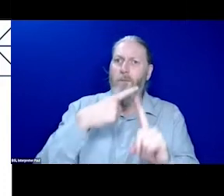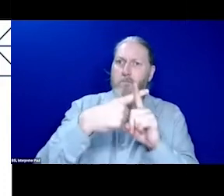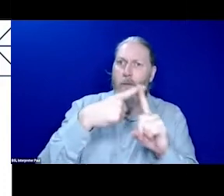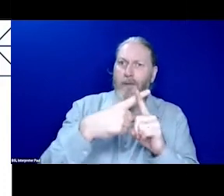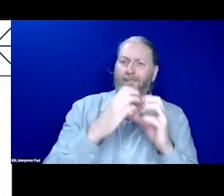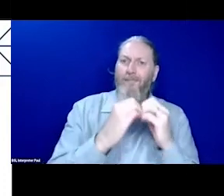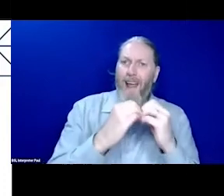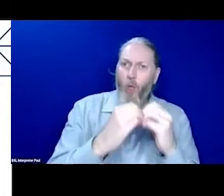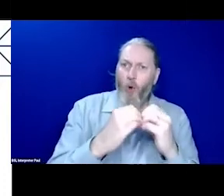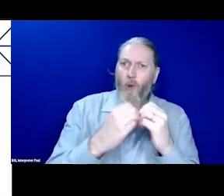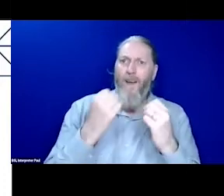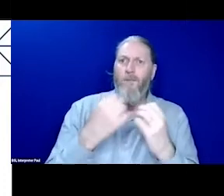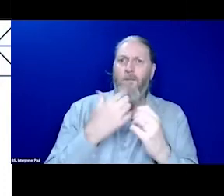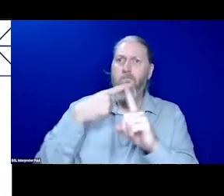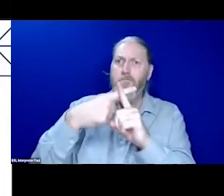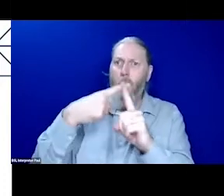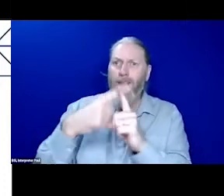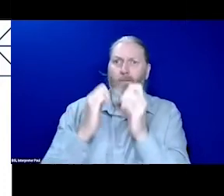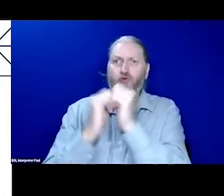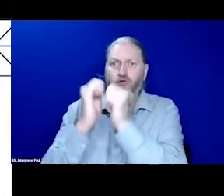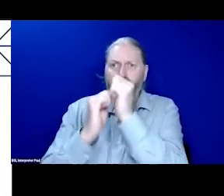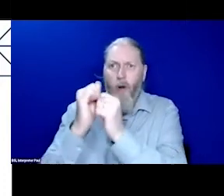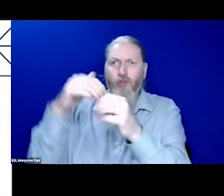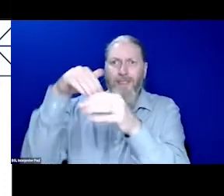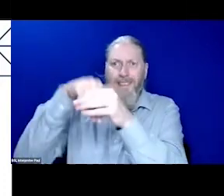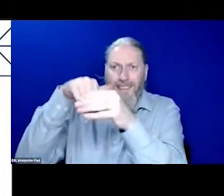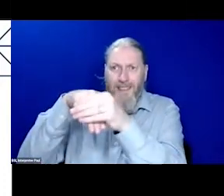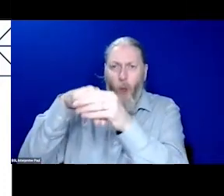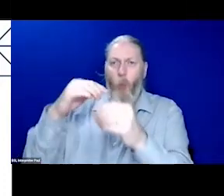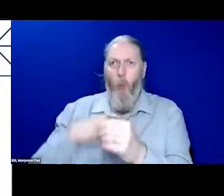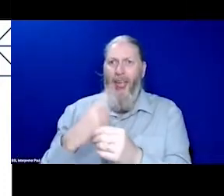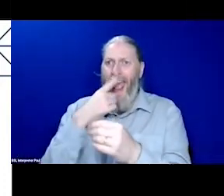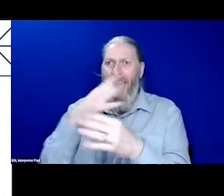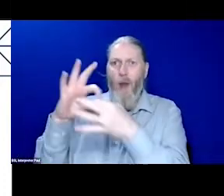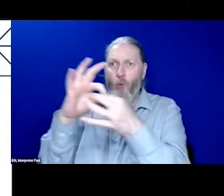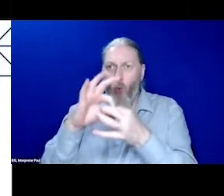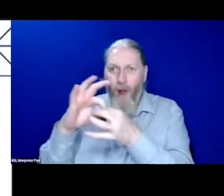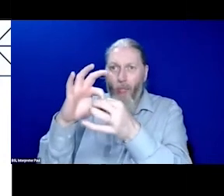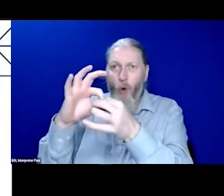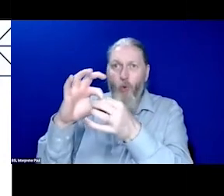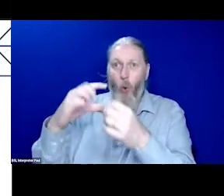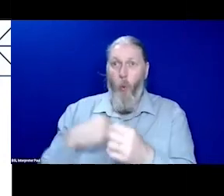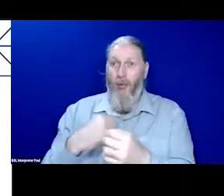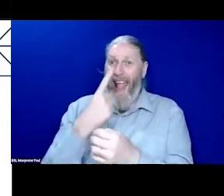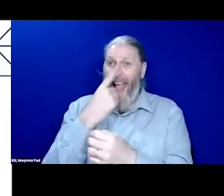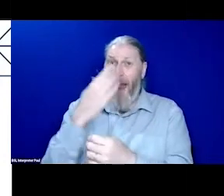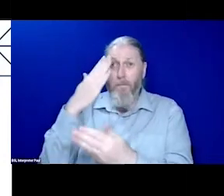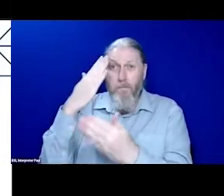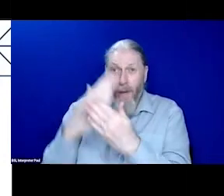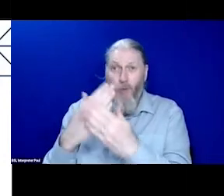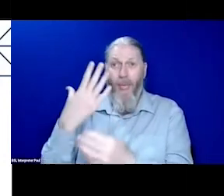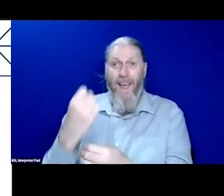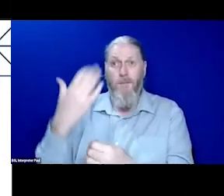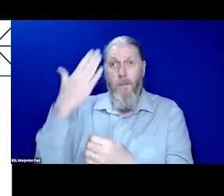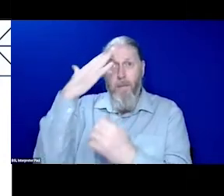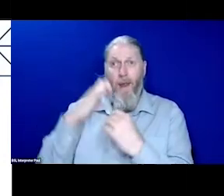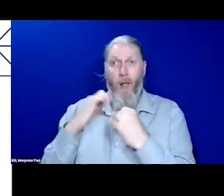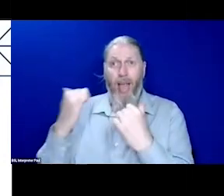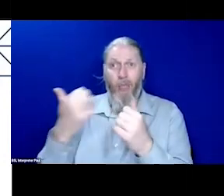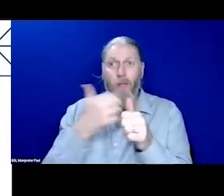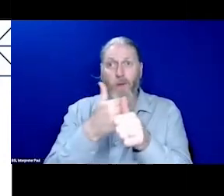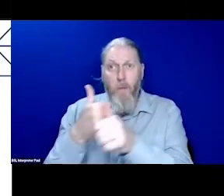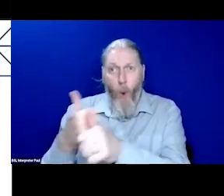social infrastructures where we can disseminate these kind of mental health supports, opportunities for